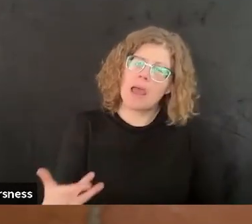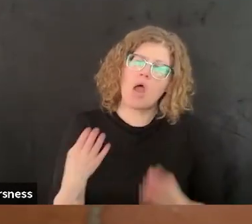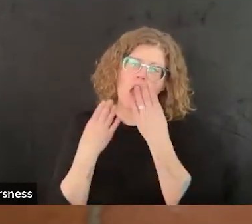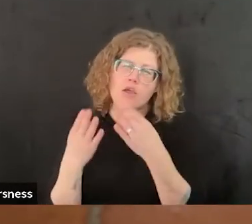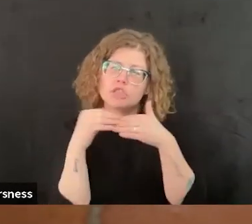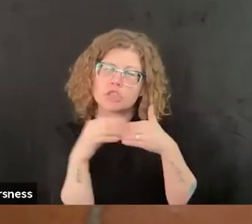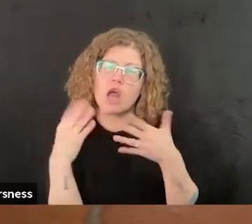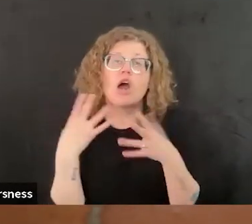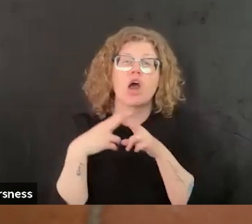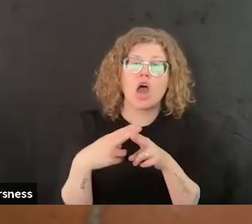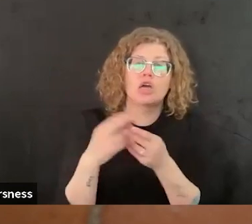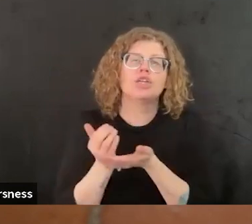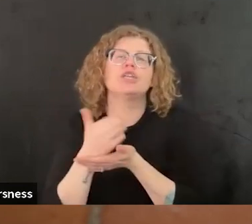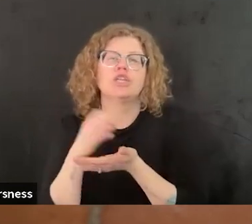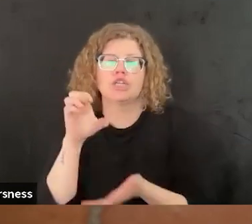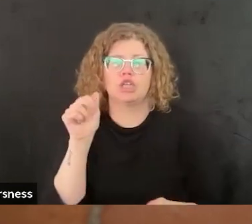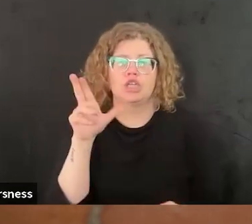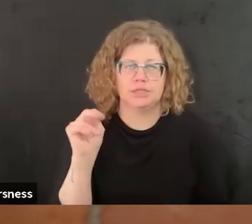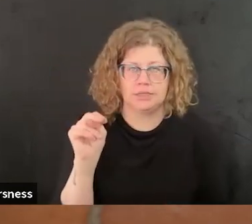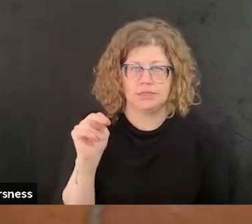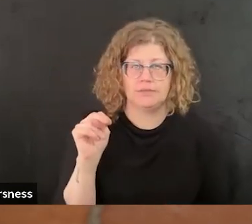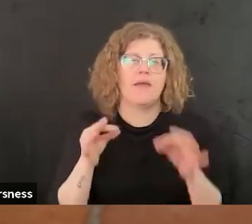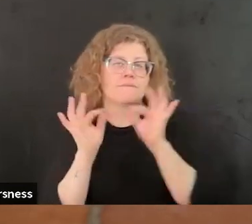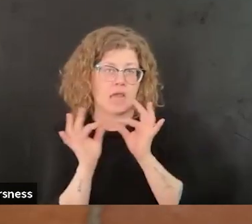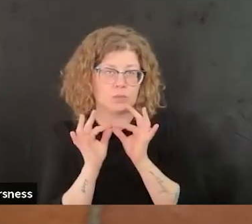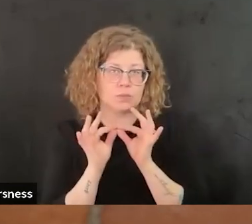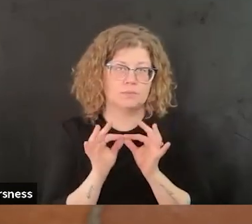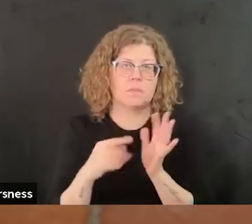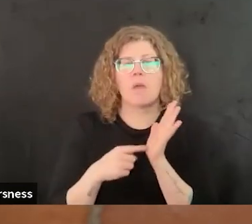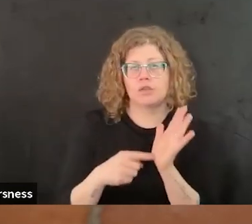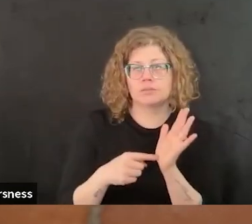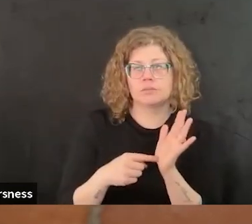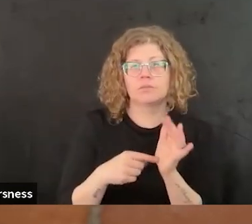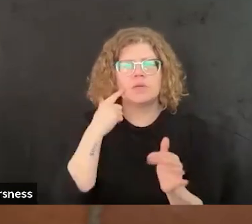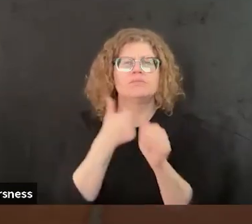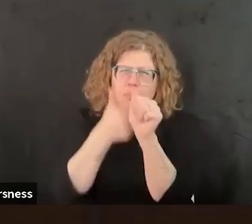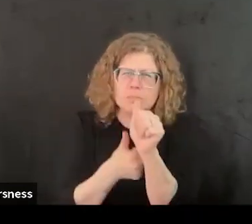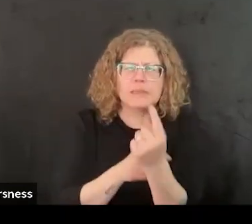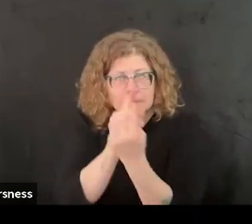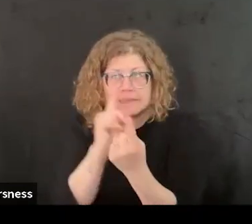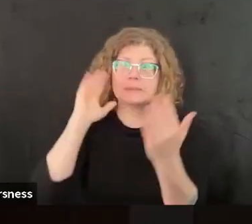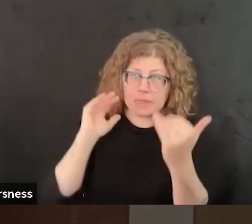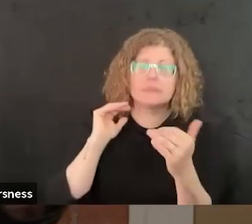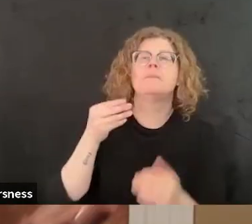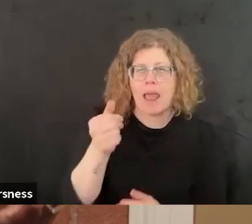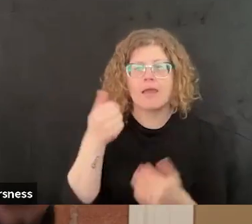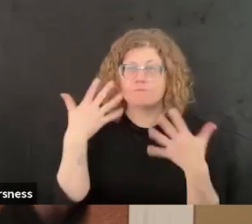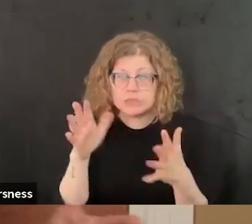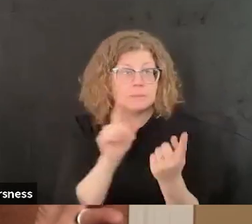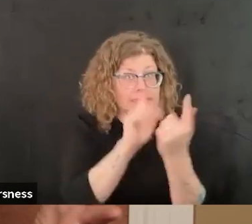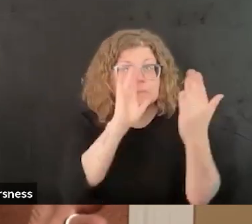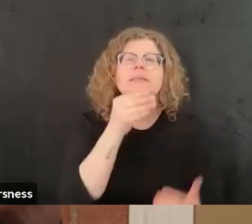money through what's called an earned value model or a milestone model throughout the course of the project. So, although